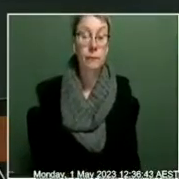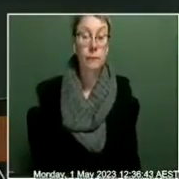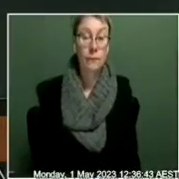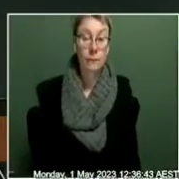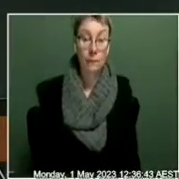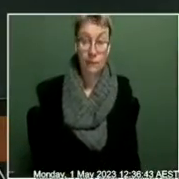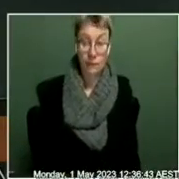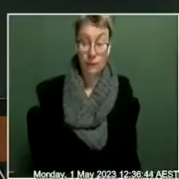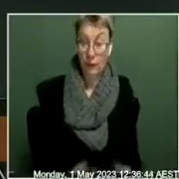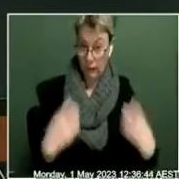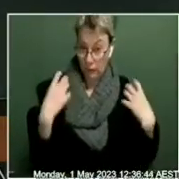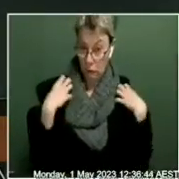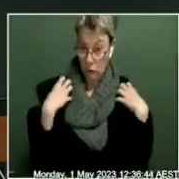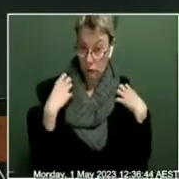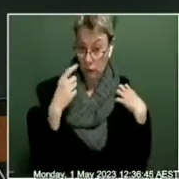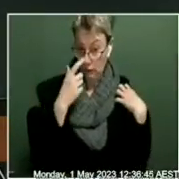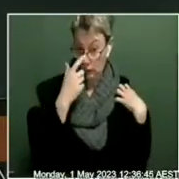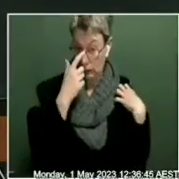here, it's called the